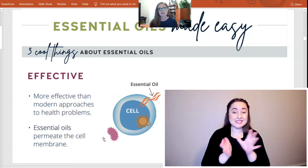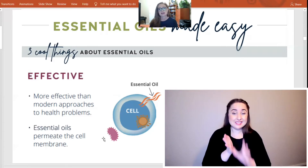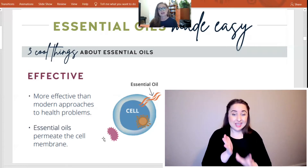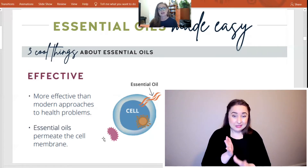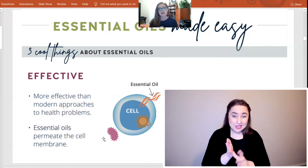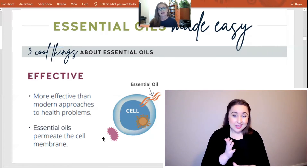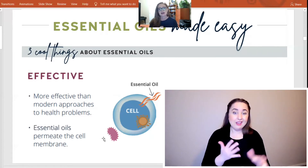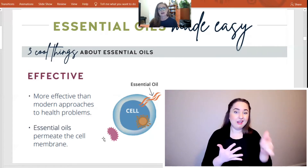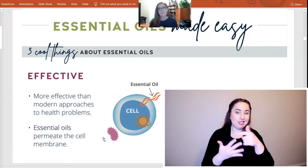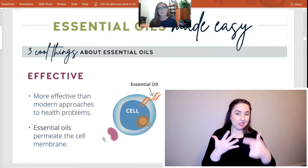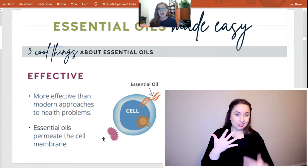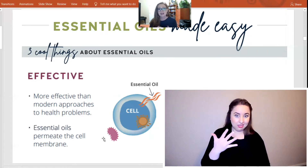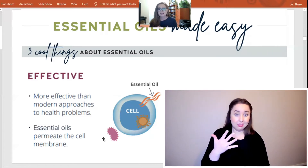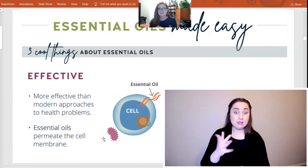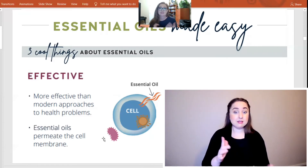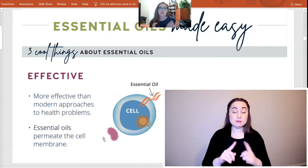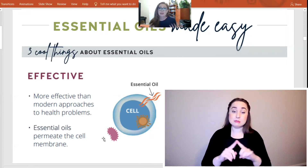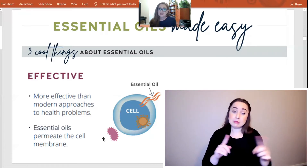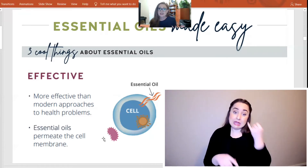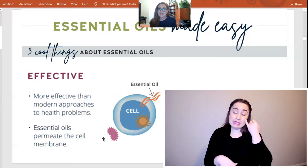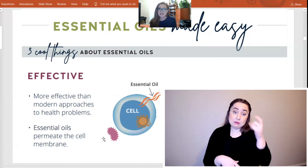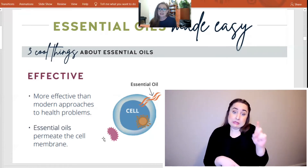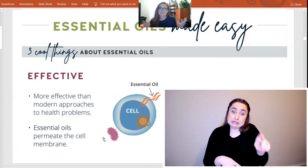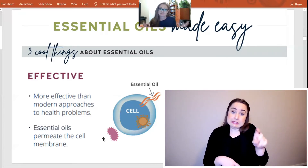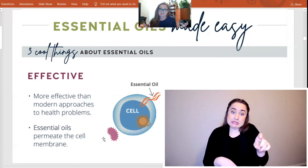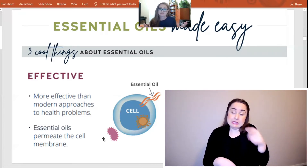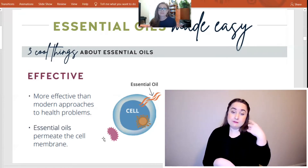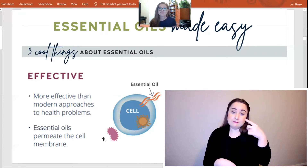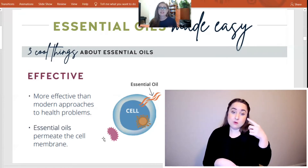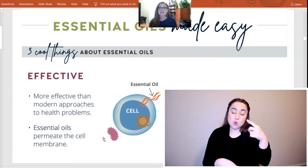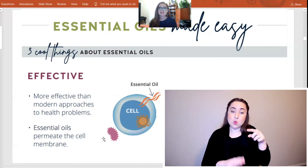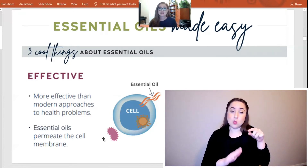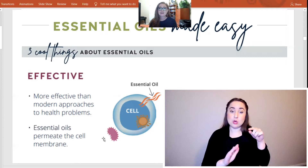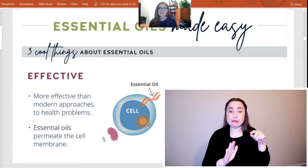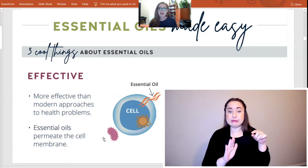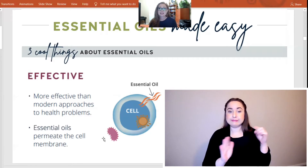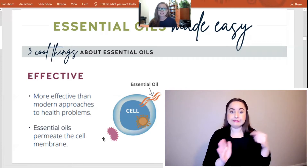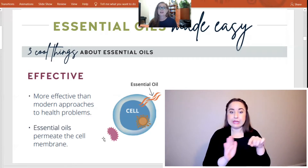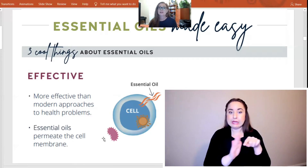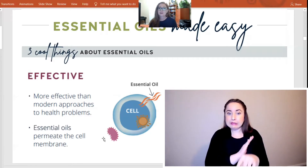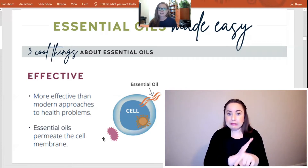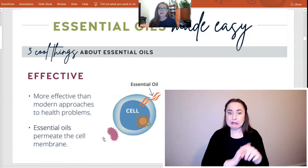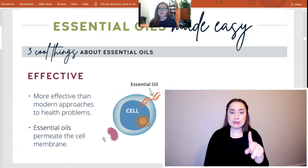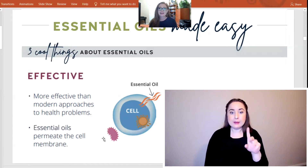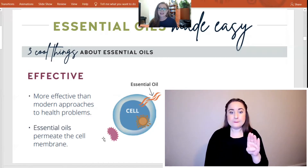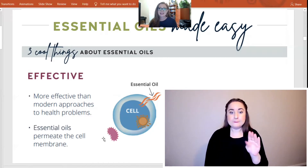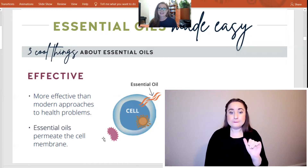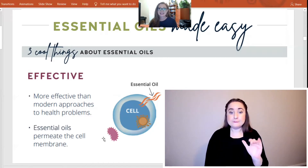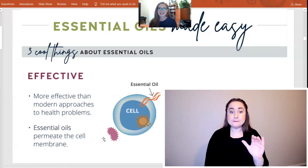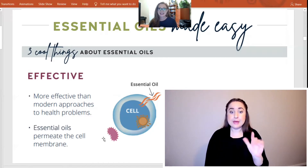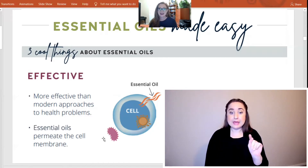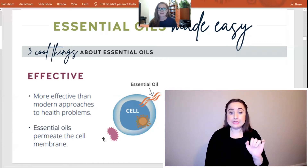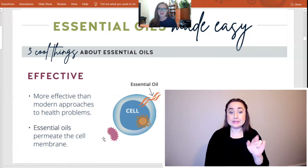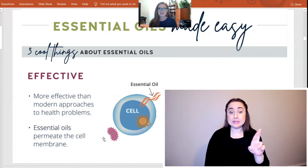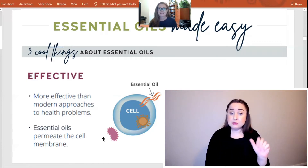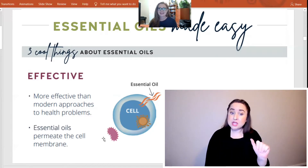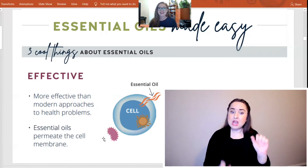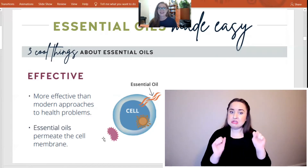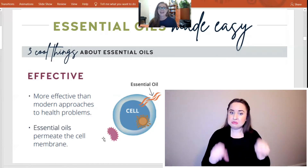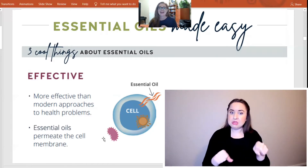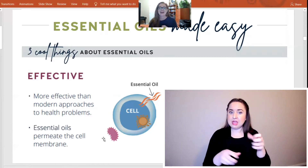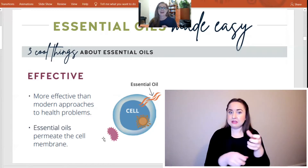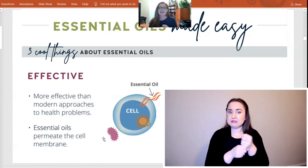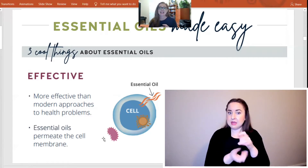that. But when you need it to kill off a bacteria, there is a medication that can help you.